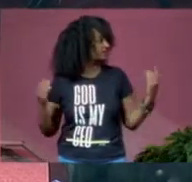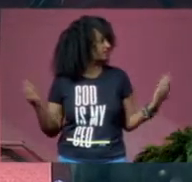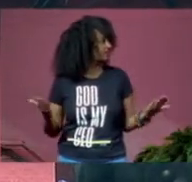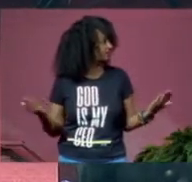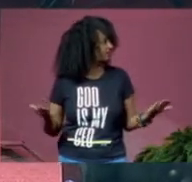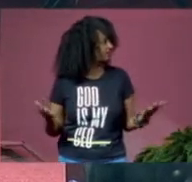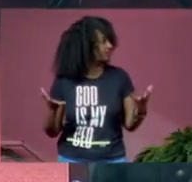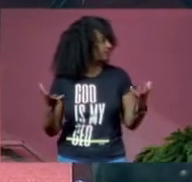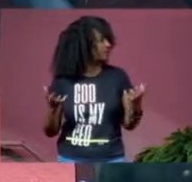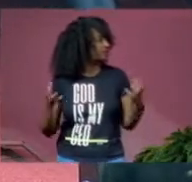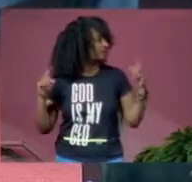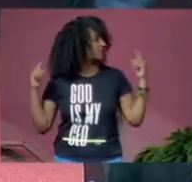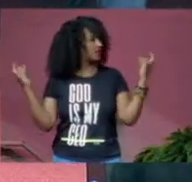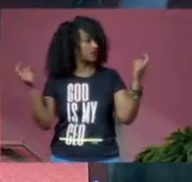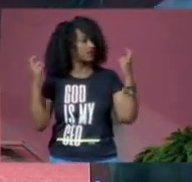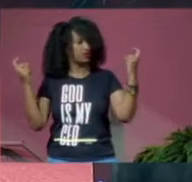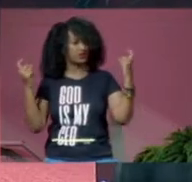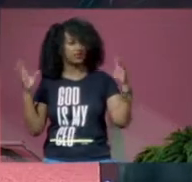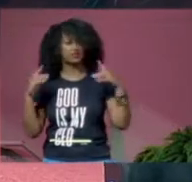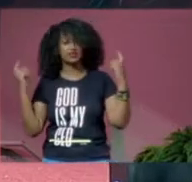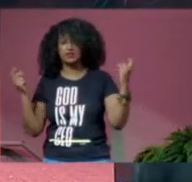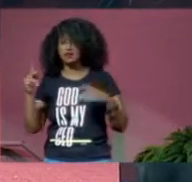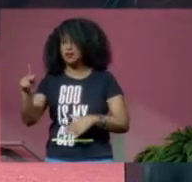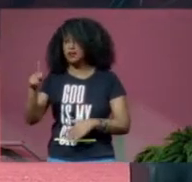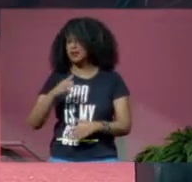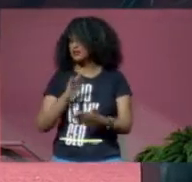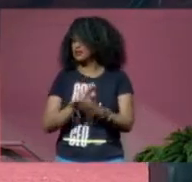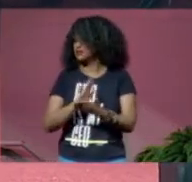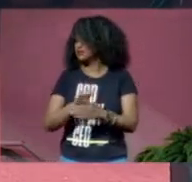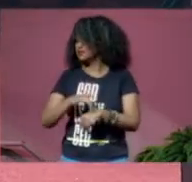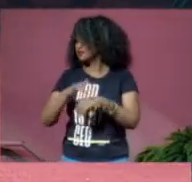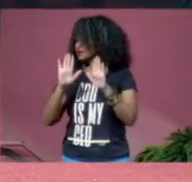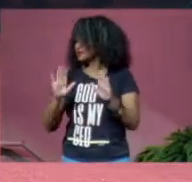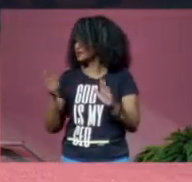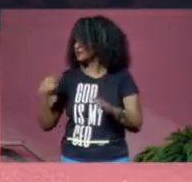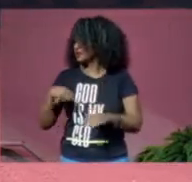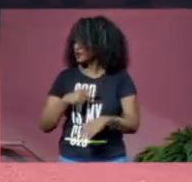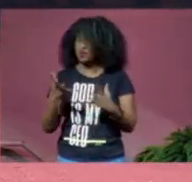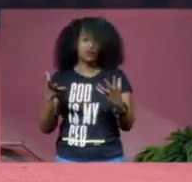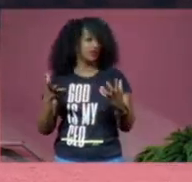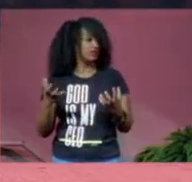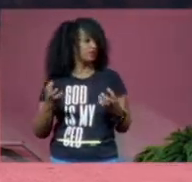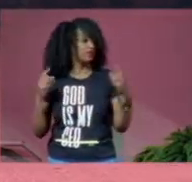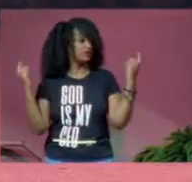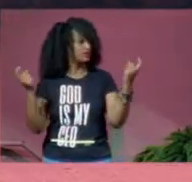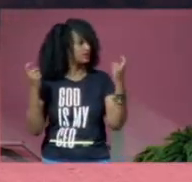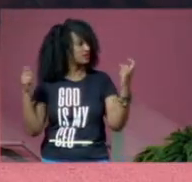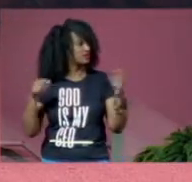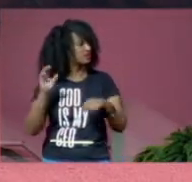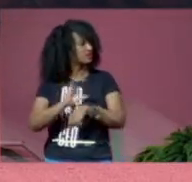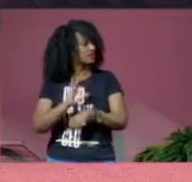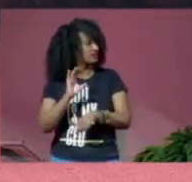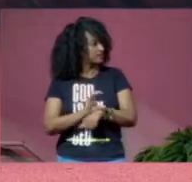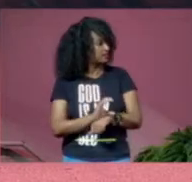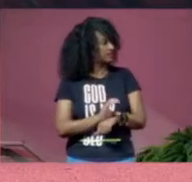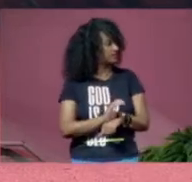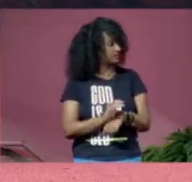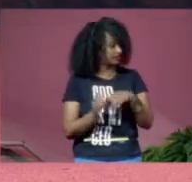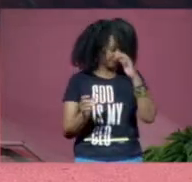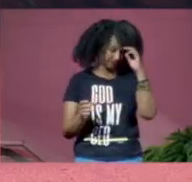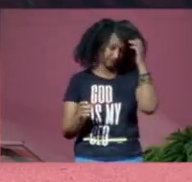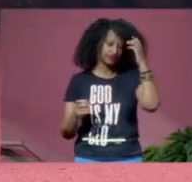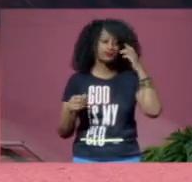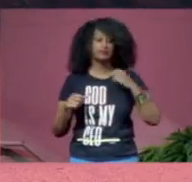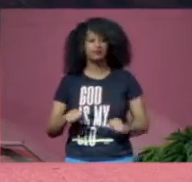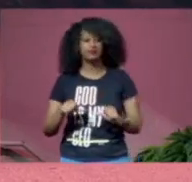and celebrate as we celebrate Back to School Sunday. We also want to celebrate the fact that this church continues to, it has in the past, and it continues